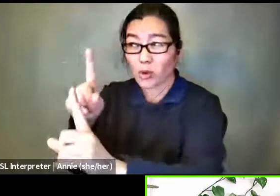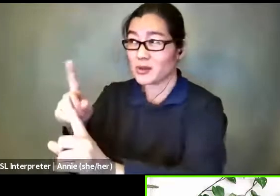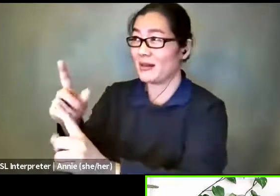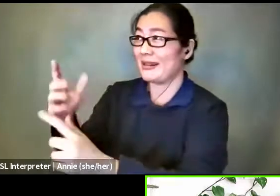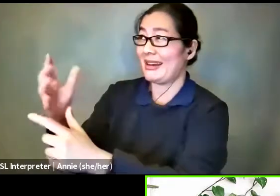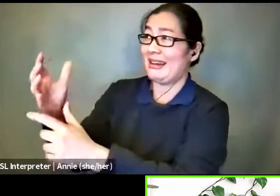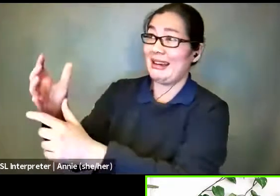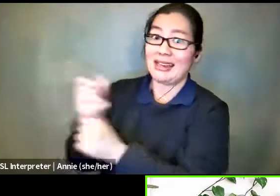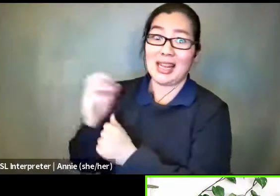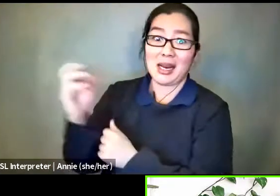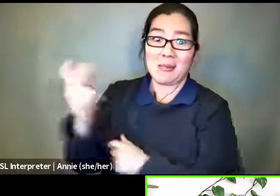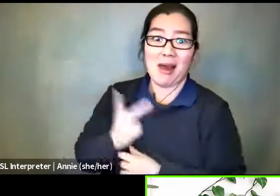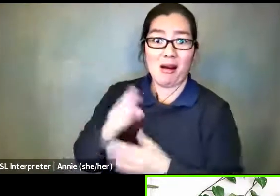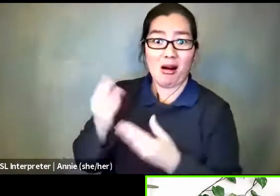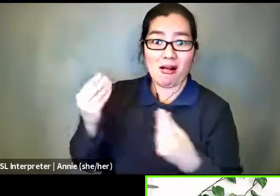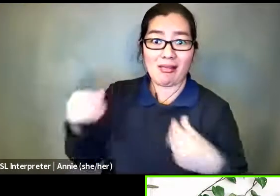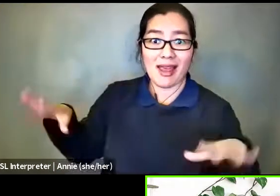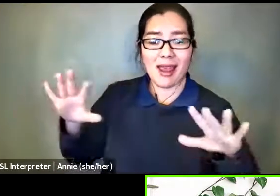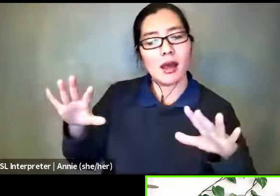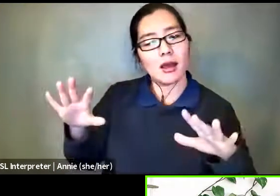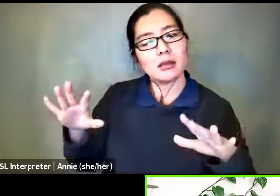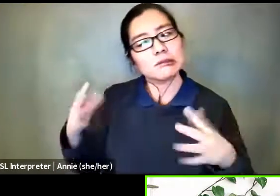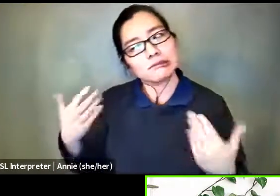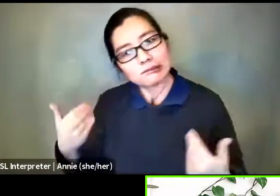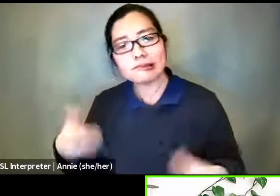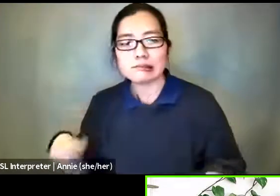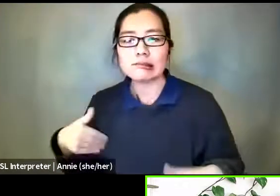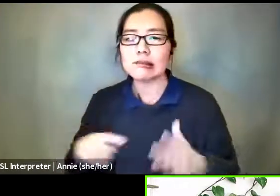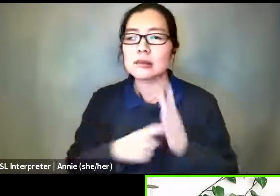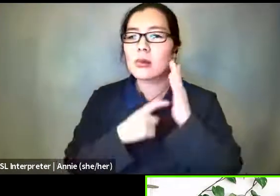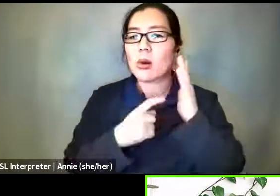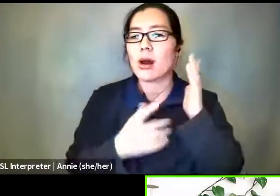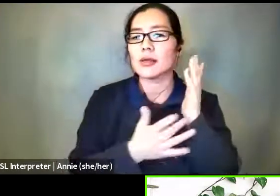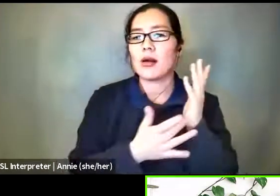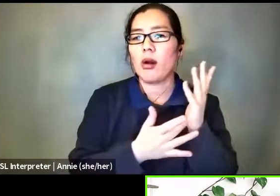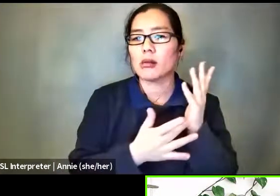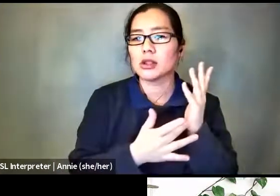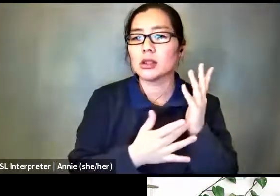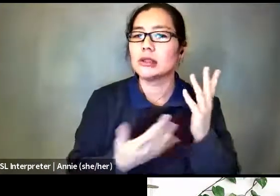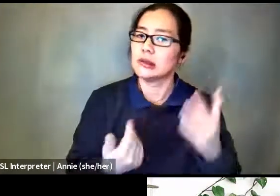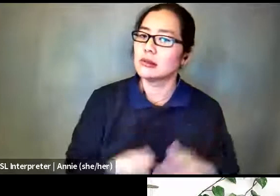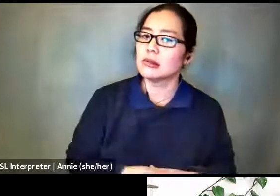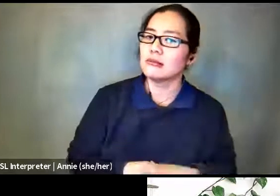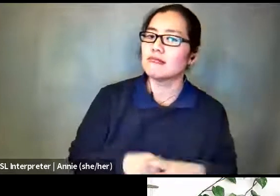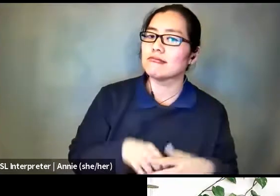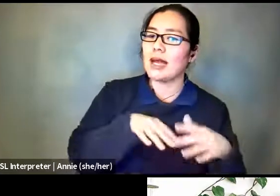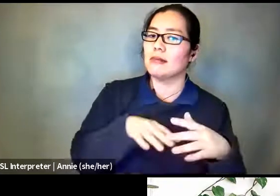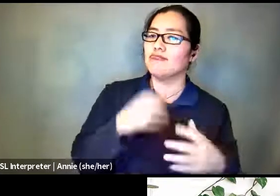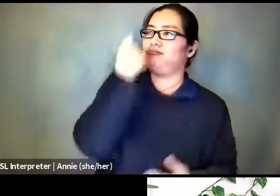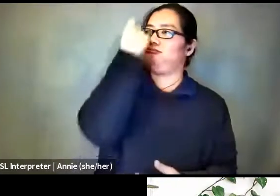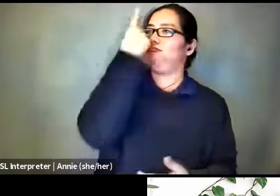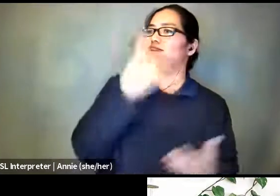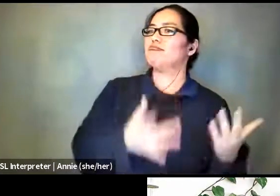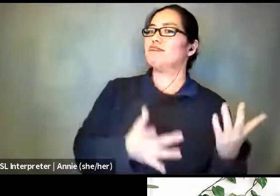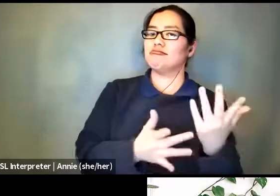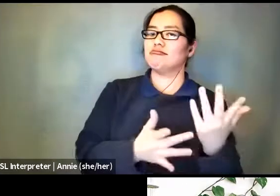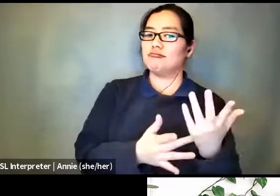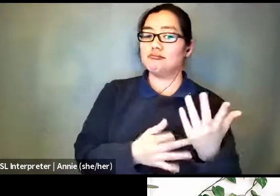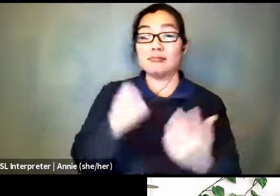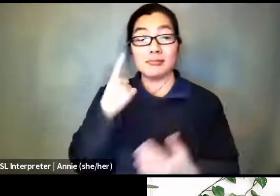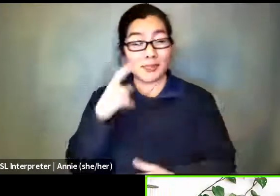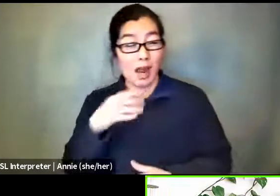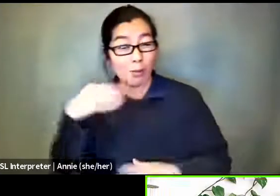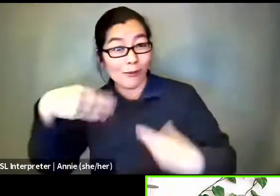need technologies these days in order to make that work happen. The website links that I give